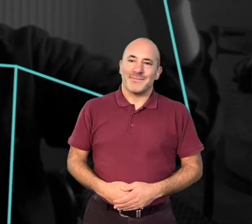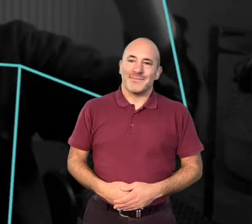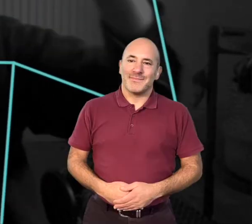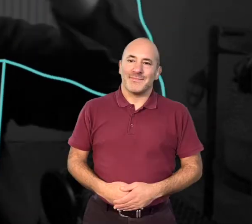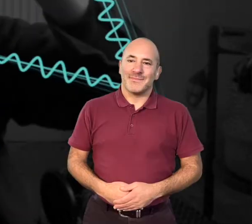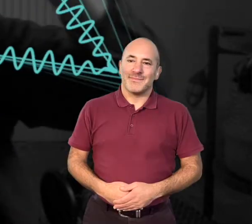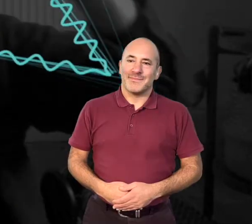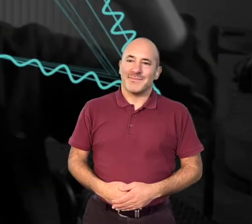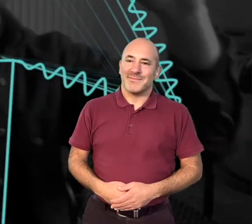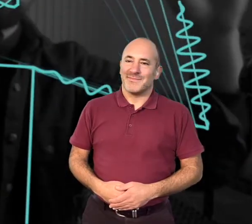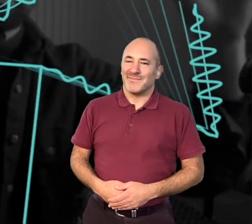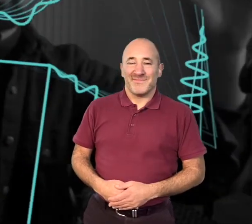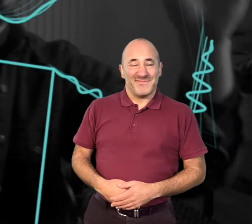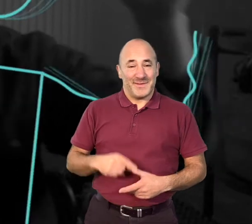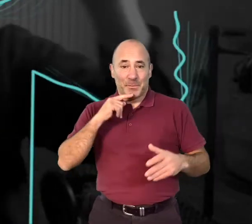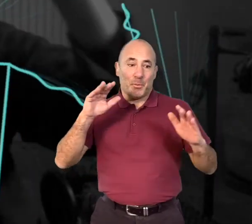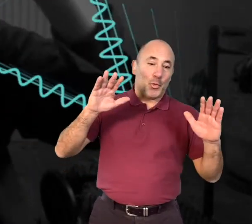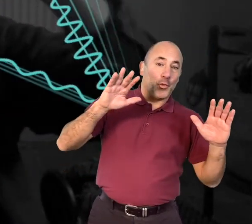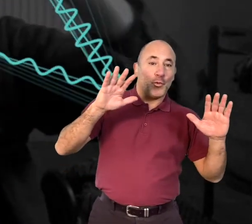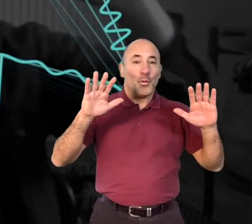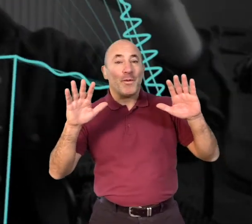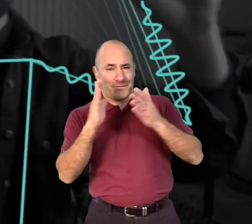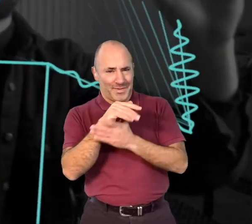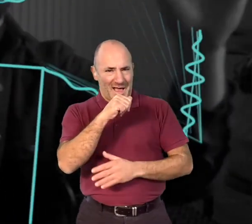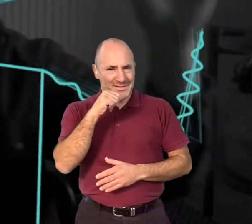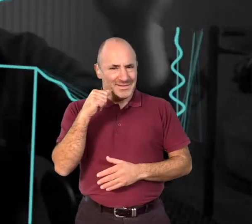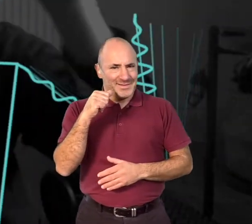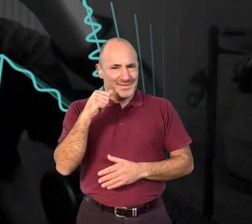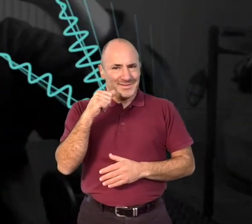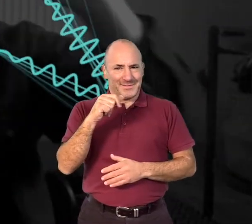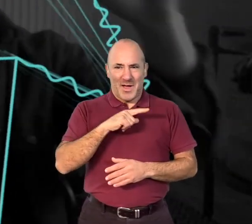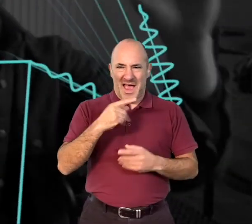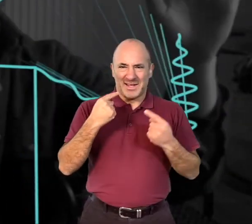So swaying is really nice, it really triggers all of those nice notes.